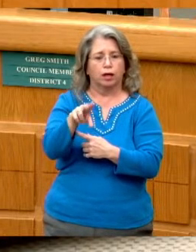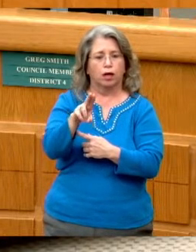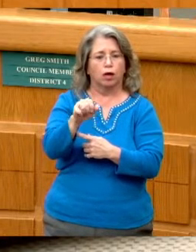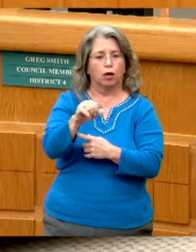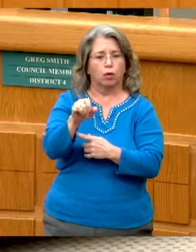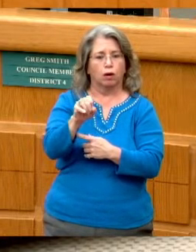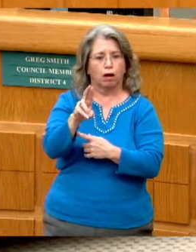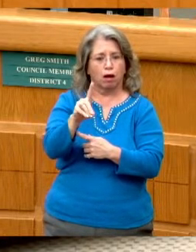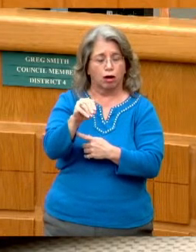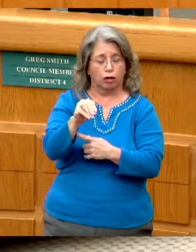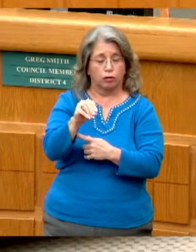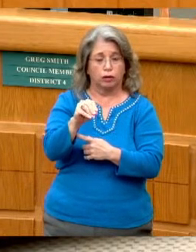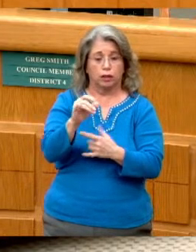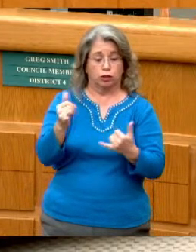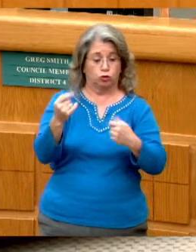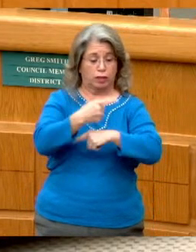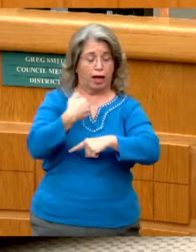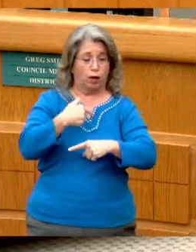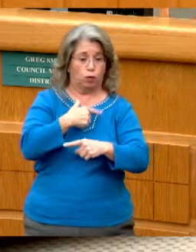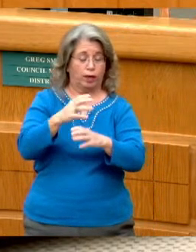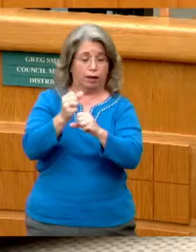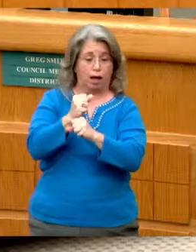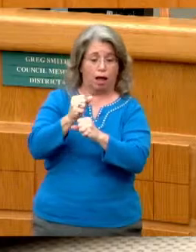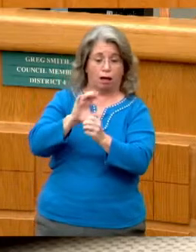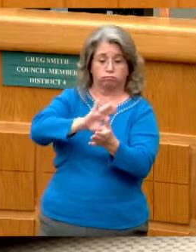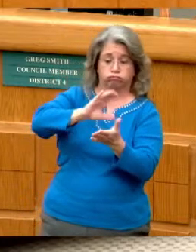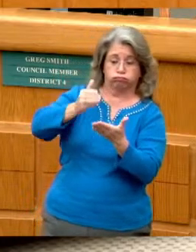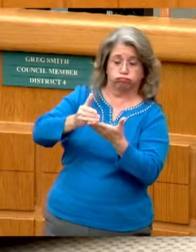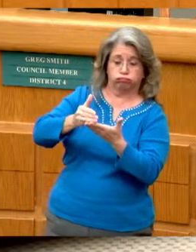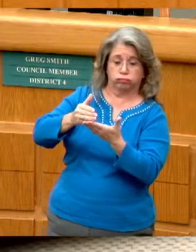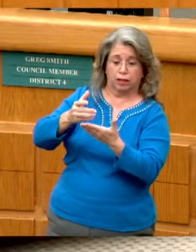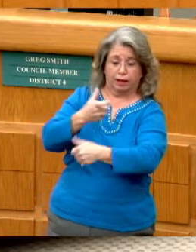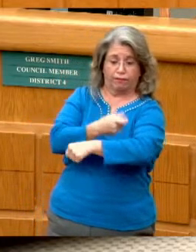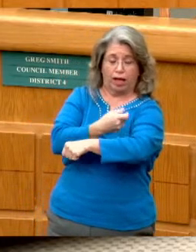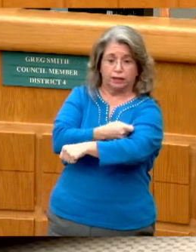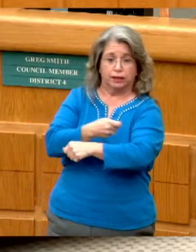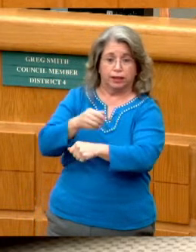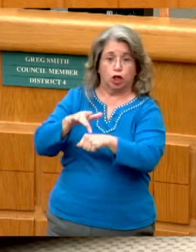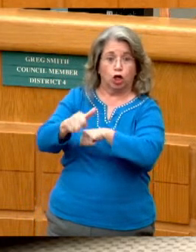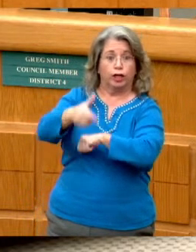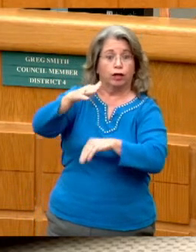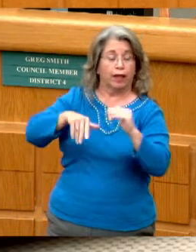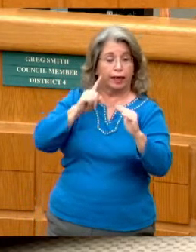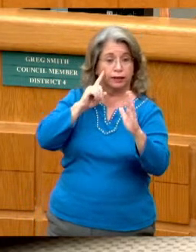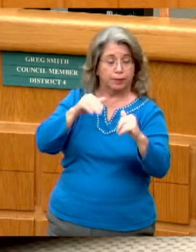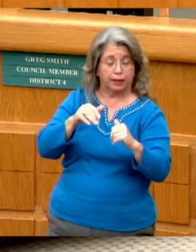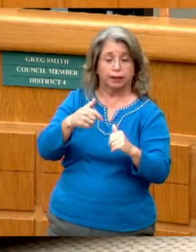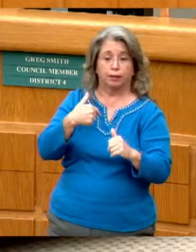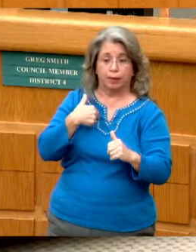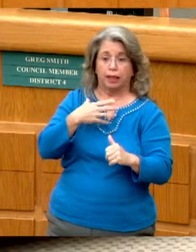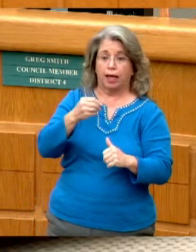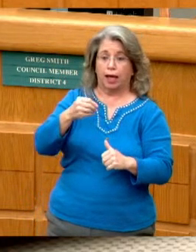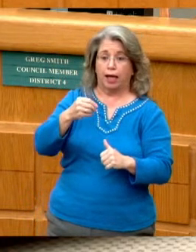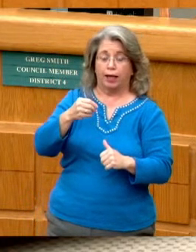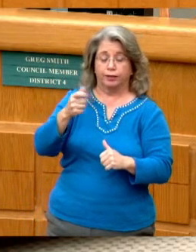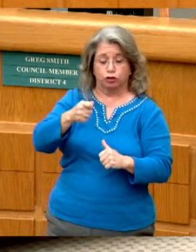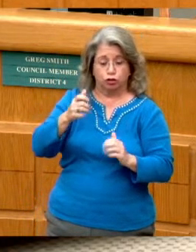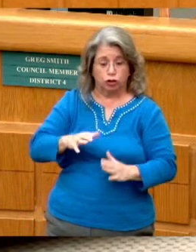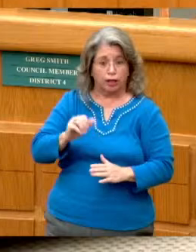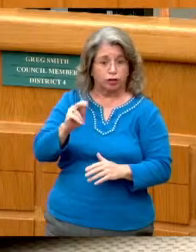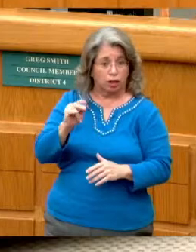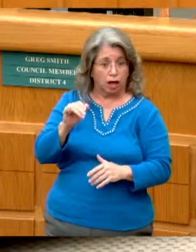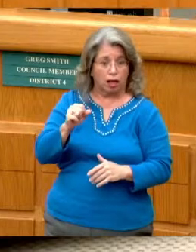vaccine shipment comes after Nueces County Judge Barbara Canales and I reached out to state officials